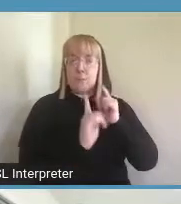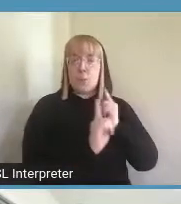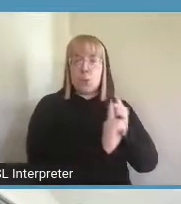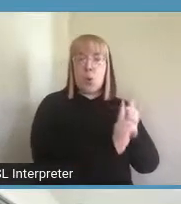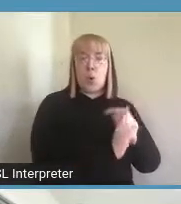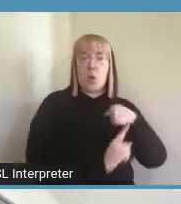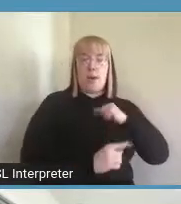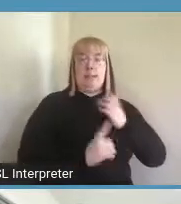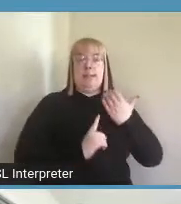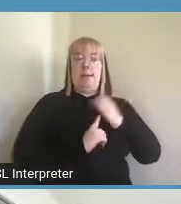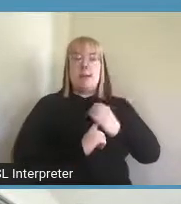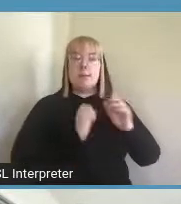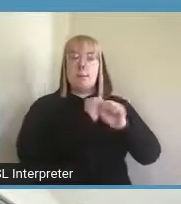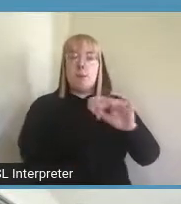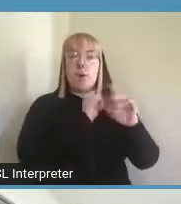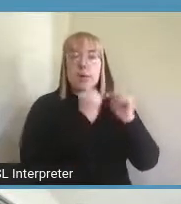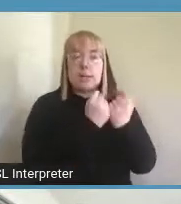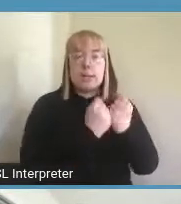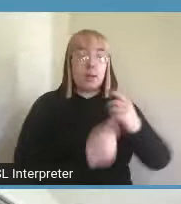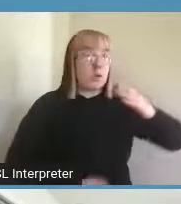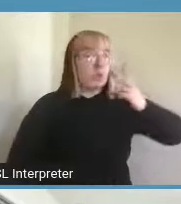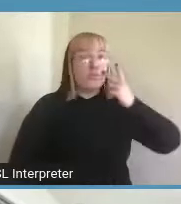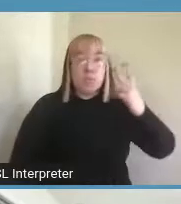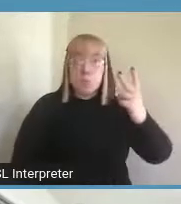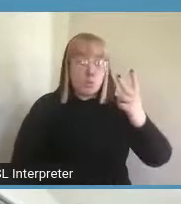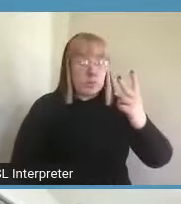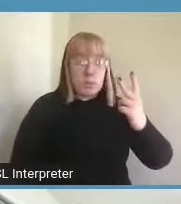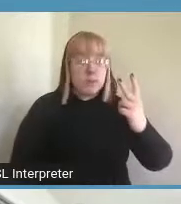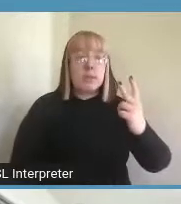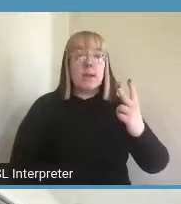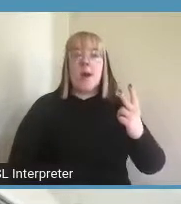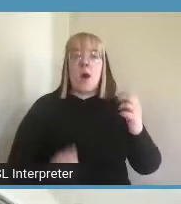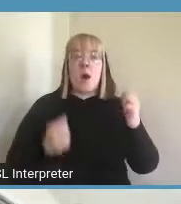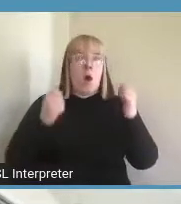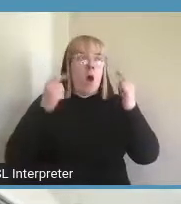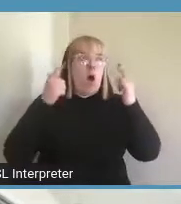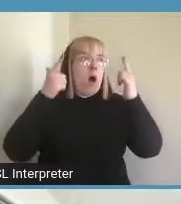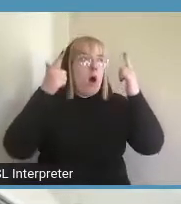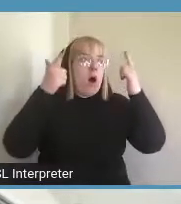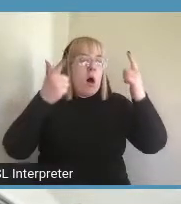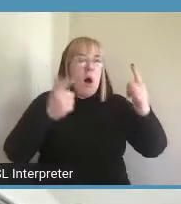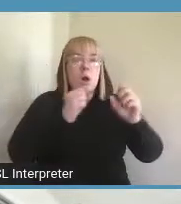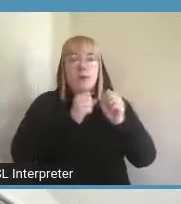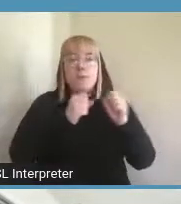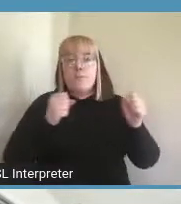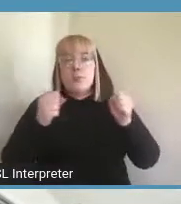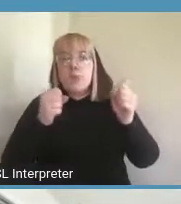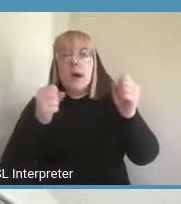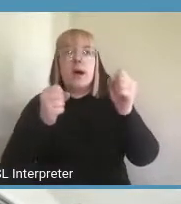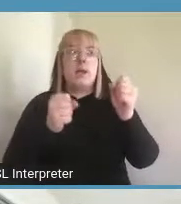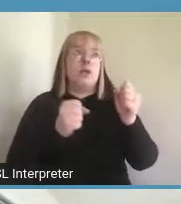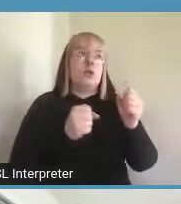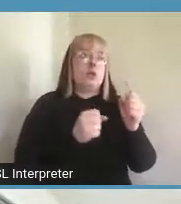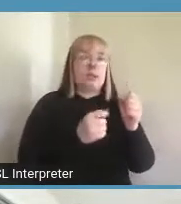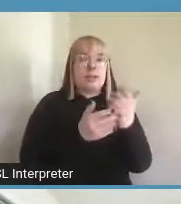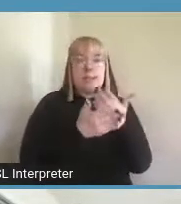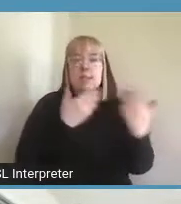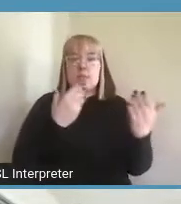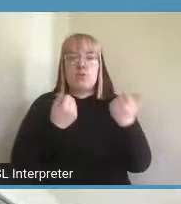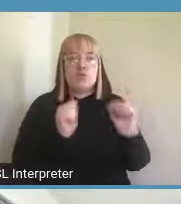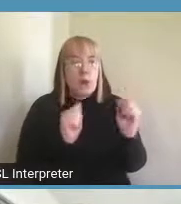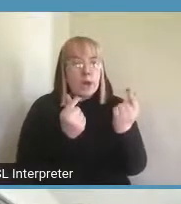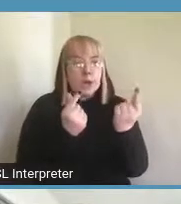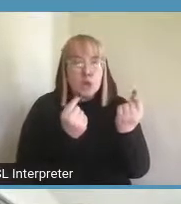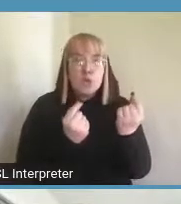marketing team. What you don't see here in our document was all of the strategies or tactics, things we're going to do to try to achieve